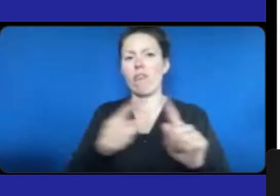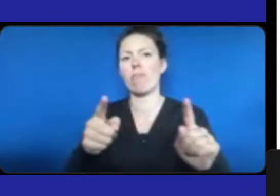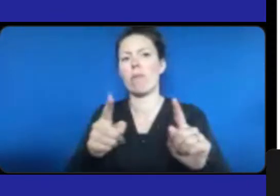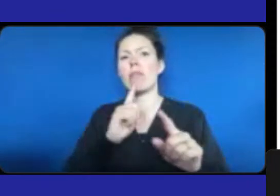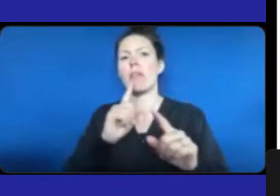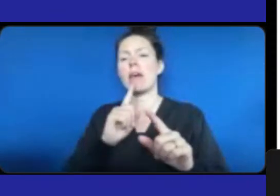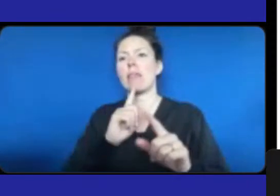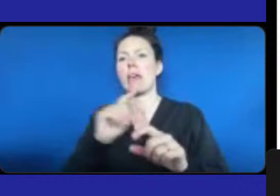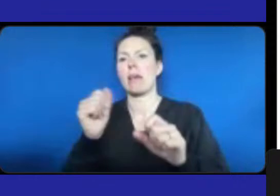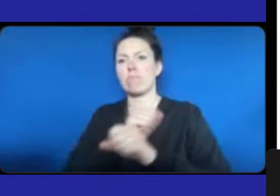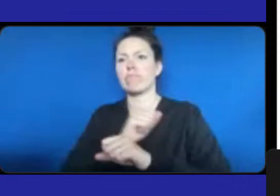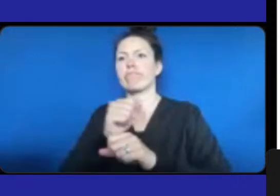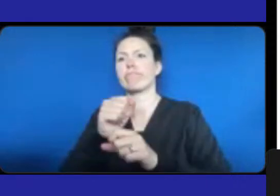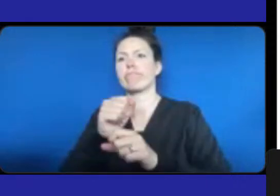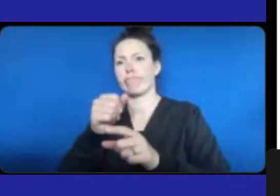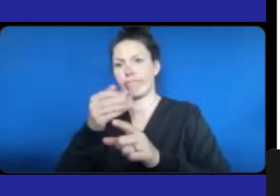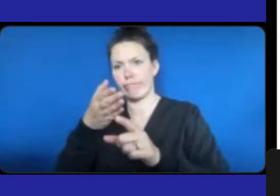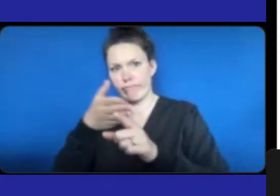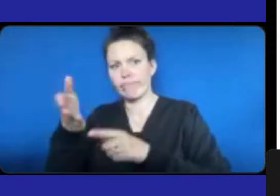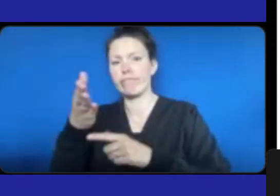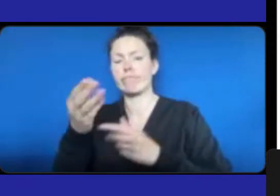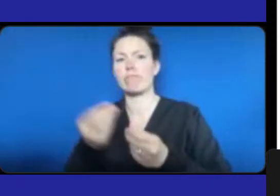causes that might get to health.